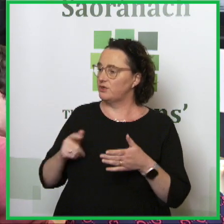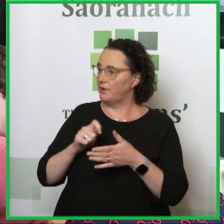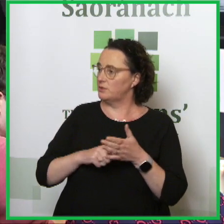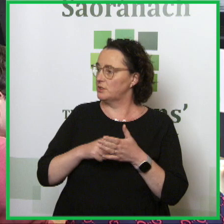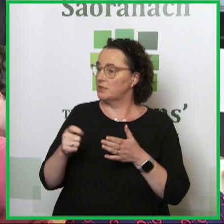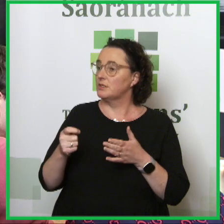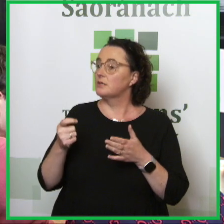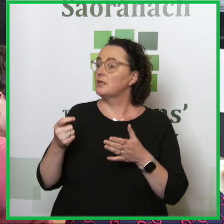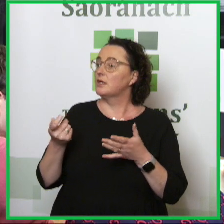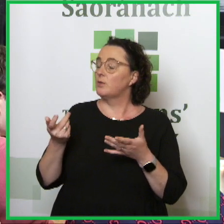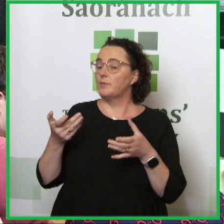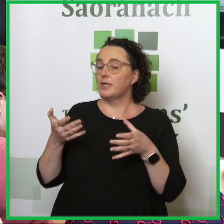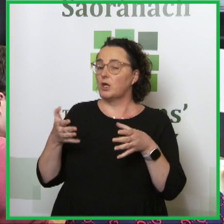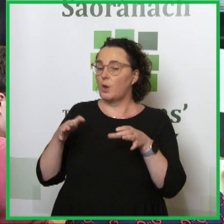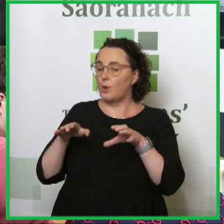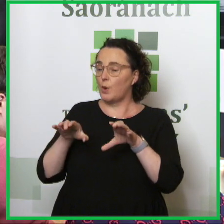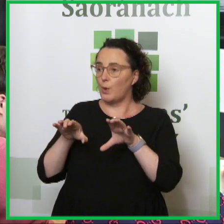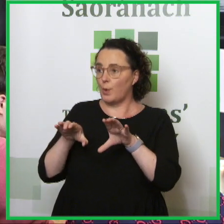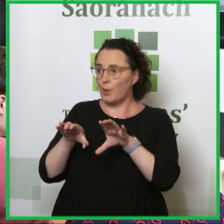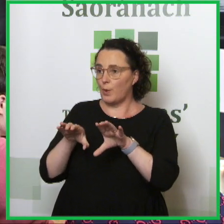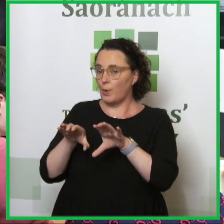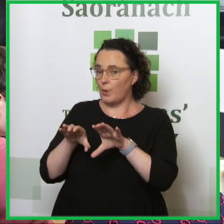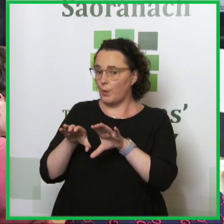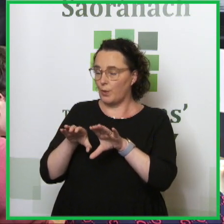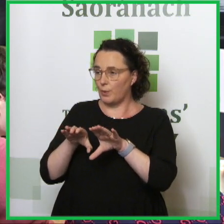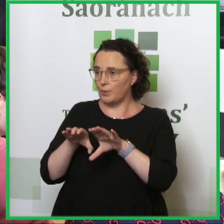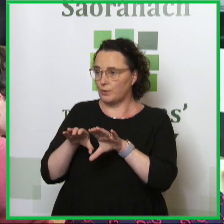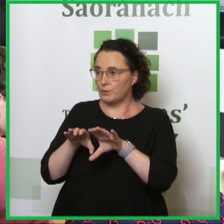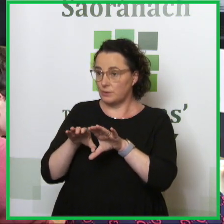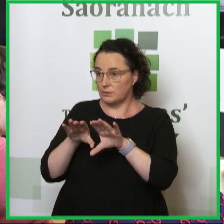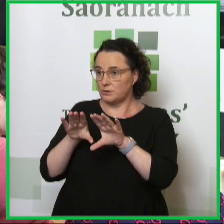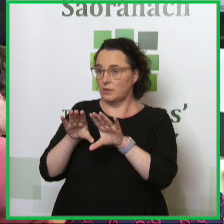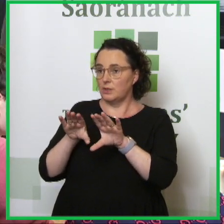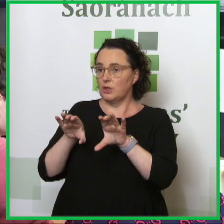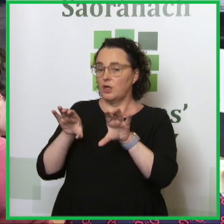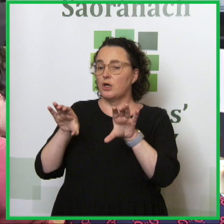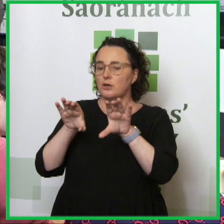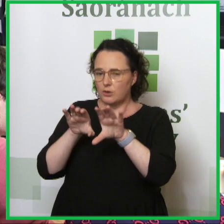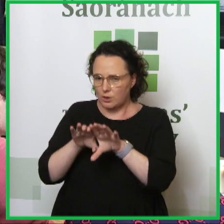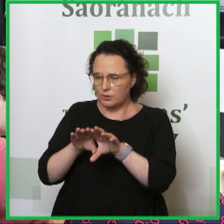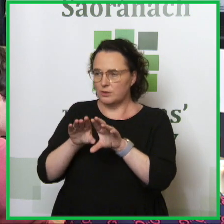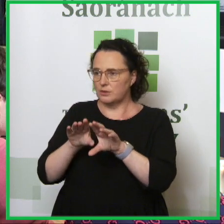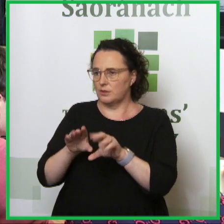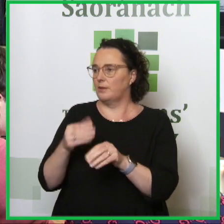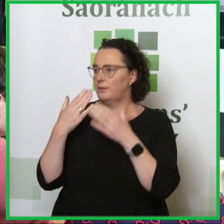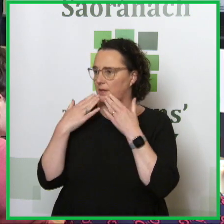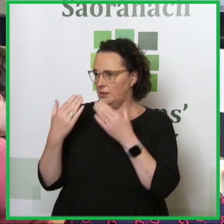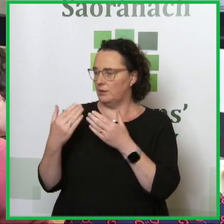Just about to close the ballot, so we'll take it as closed. Thank you, and we'll ask our 2